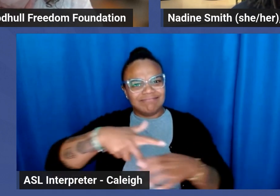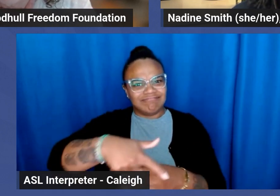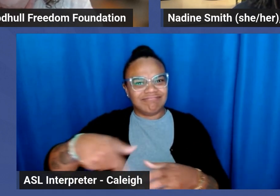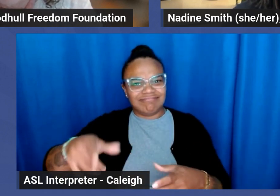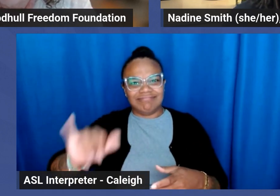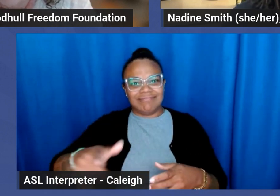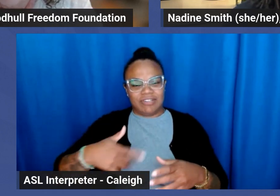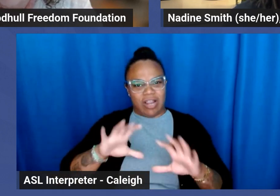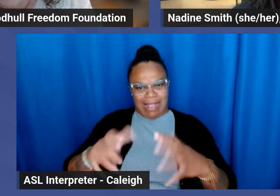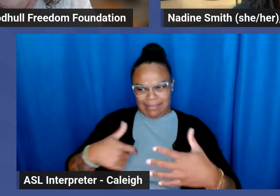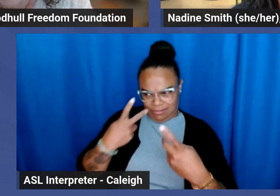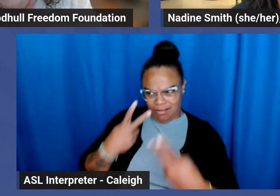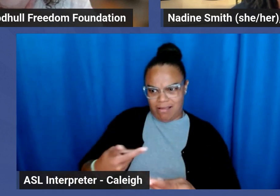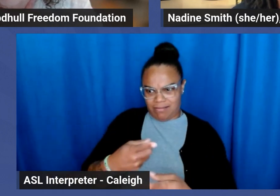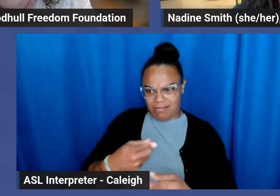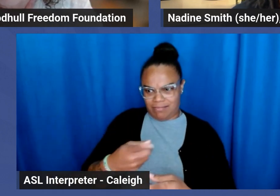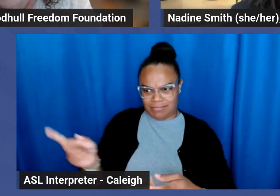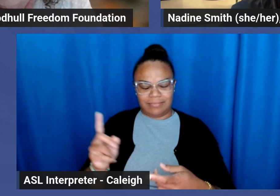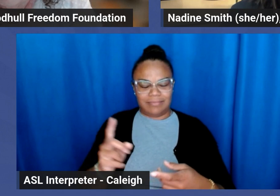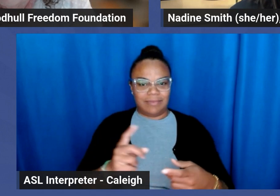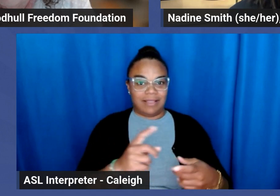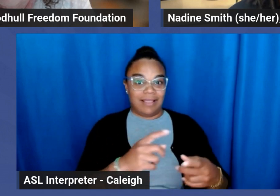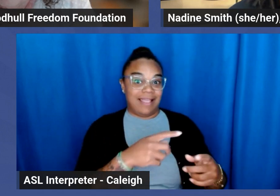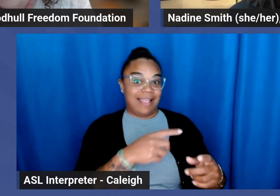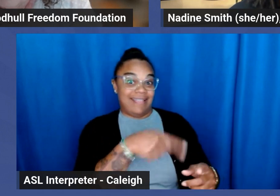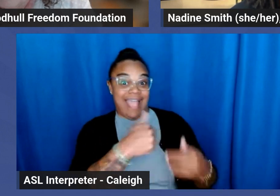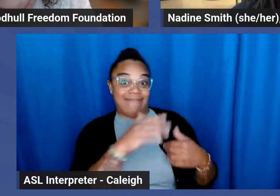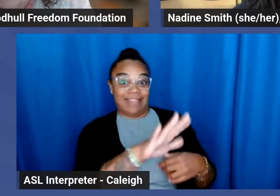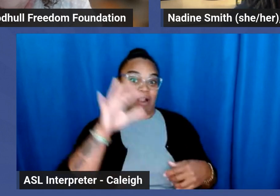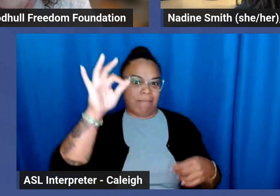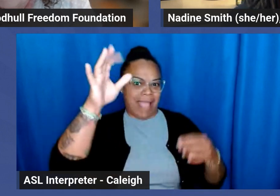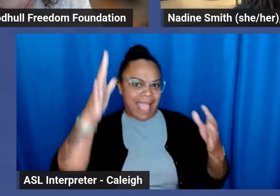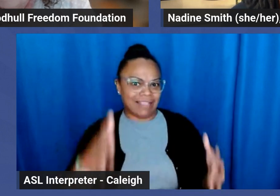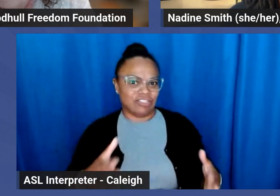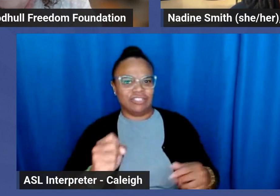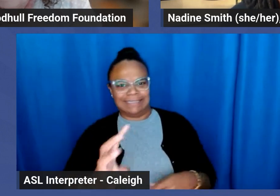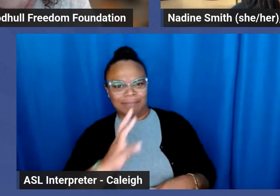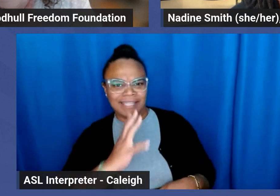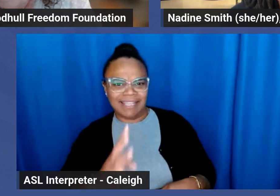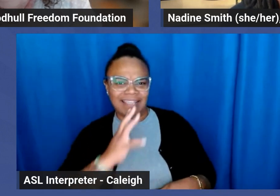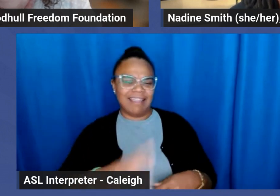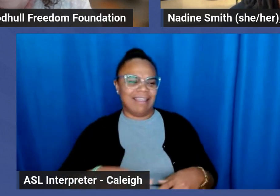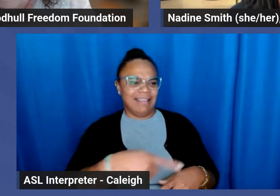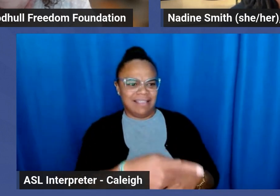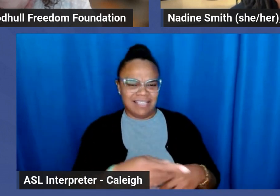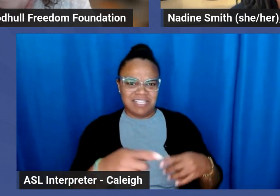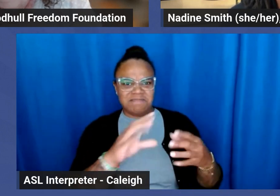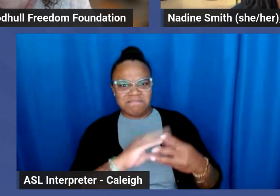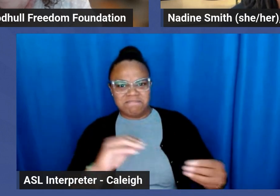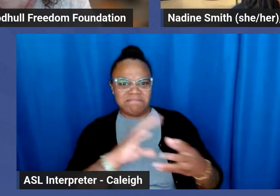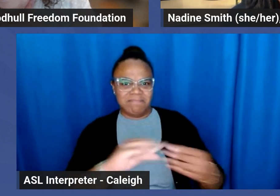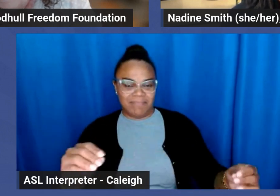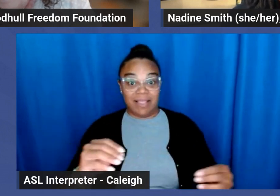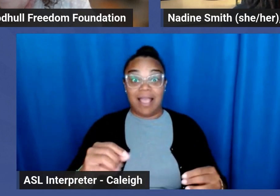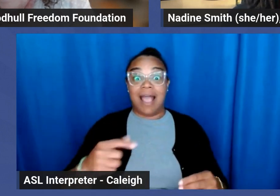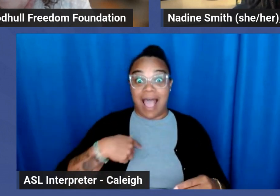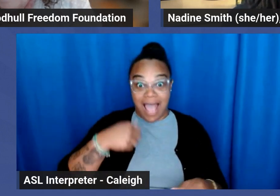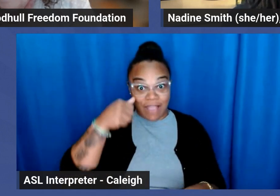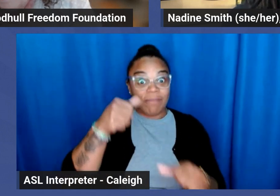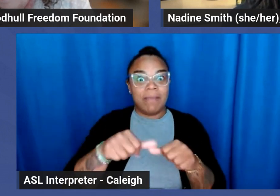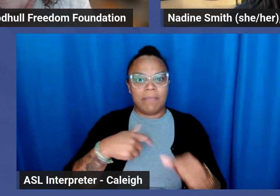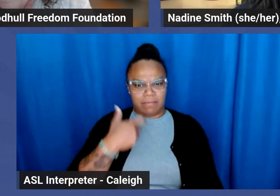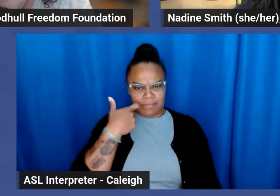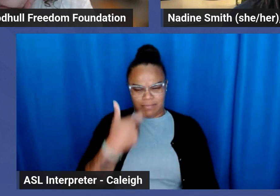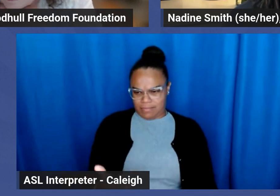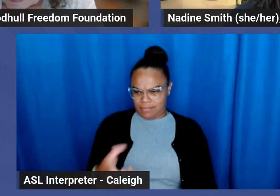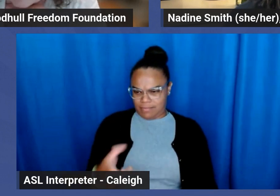and speaking, and they'd be running it in the background. And I would be thinking, I didn't have a vocabulary for this, but I want to go